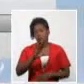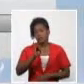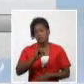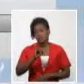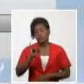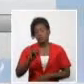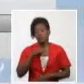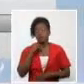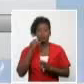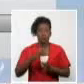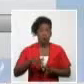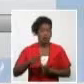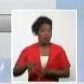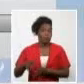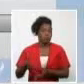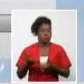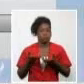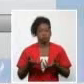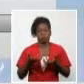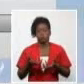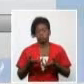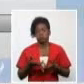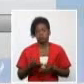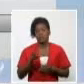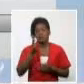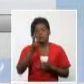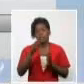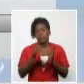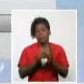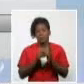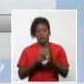5.78%, higher than yesterday.